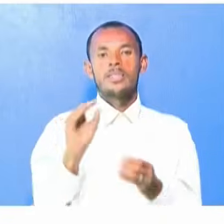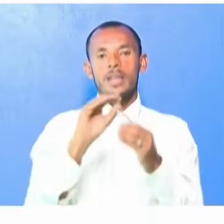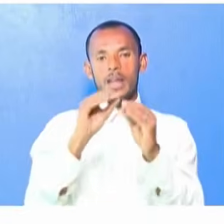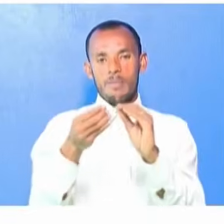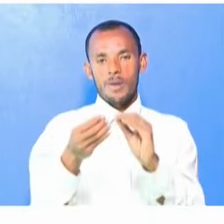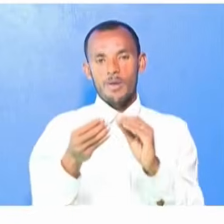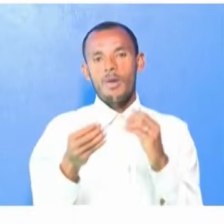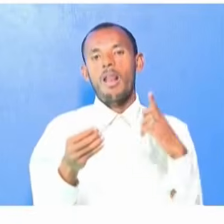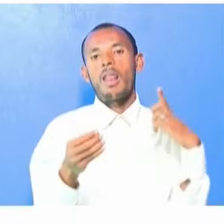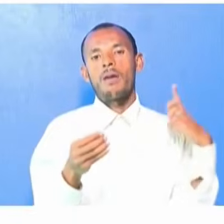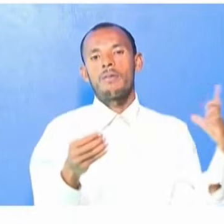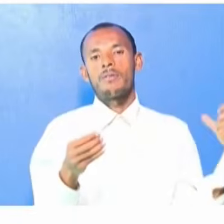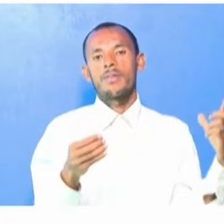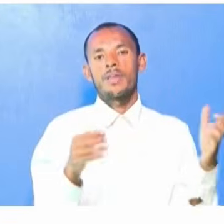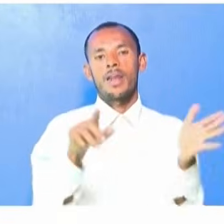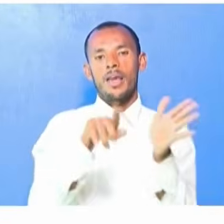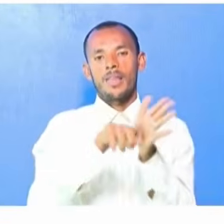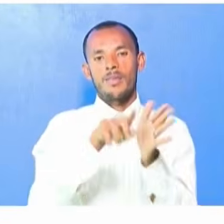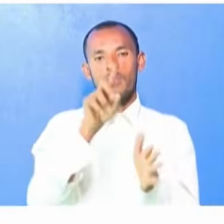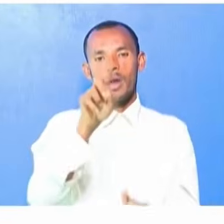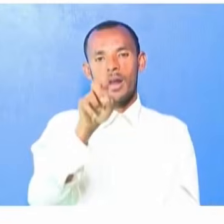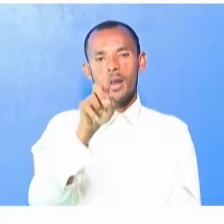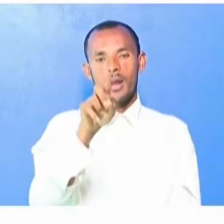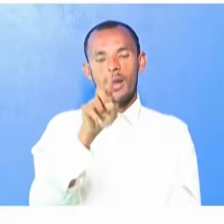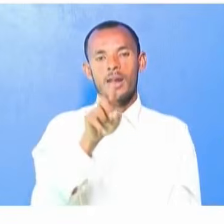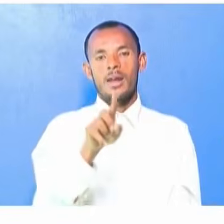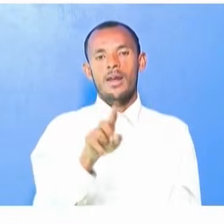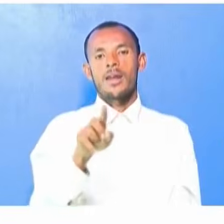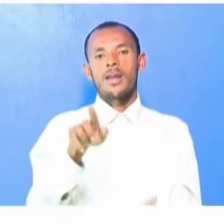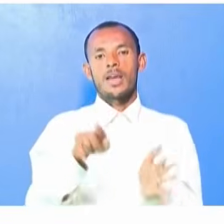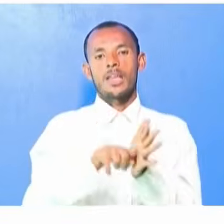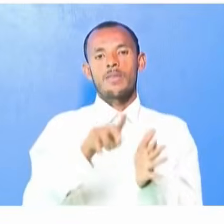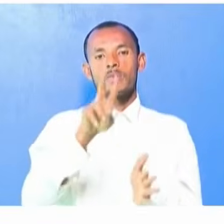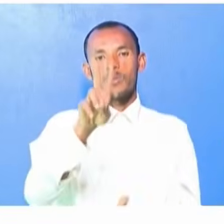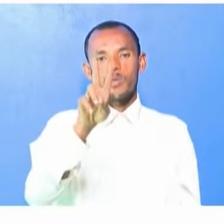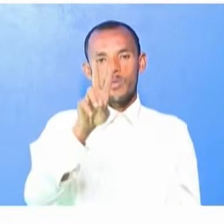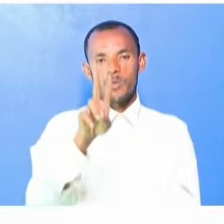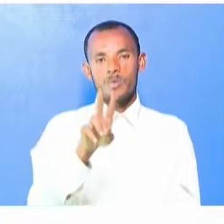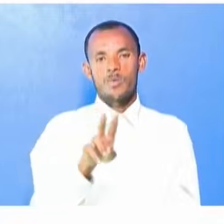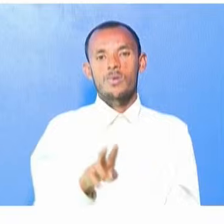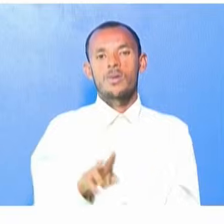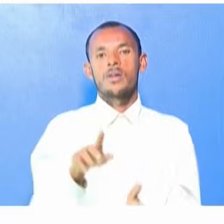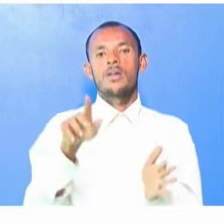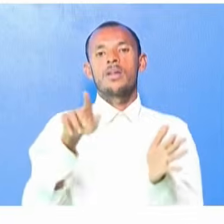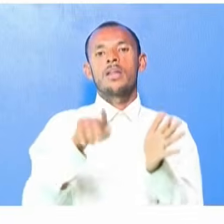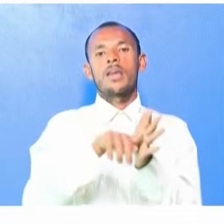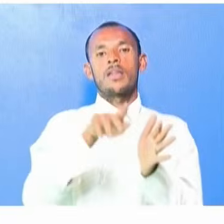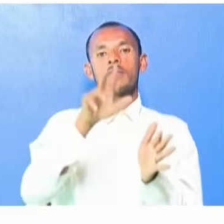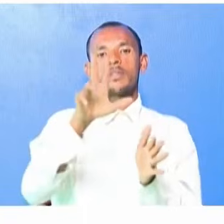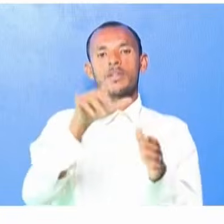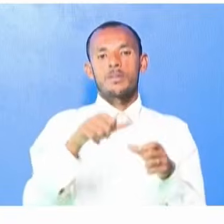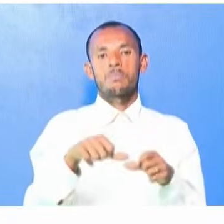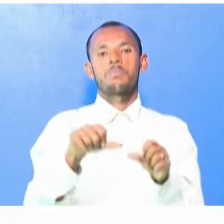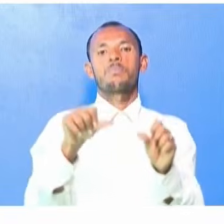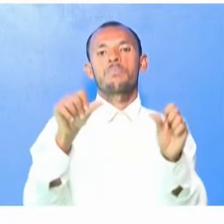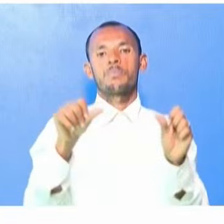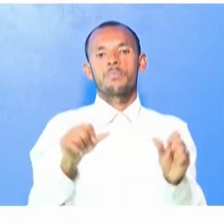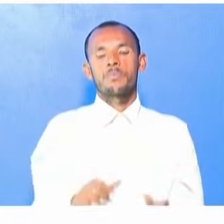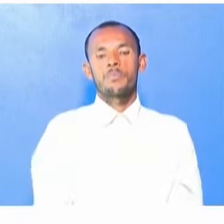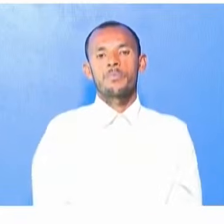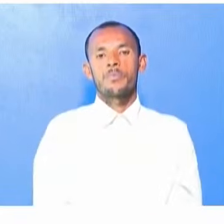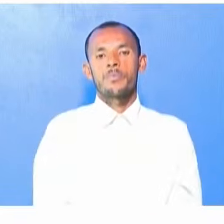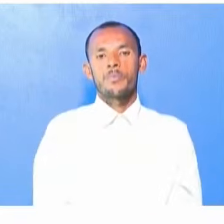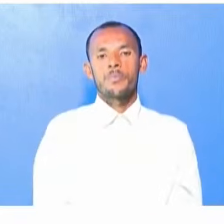numbers minus 1, minus 2, minus 3, and it goes on like